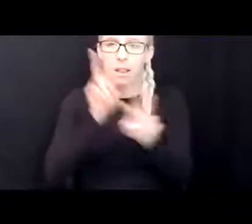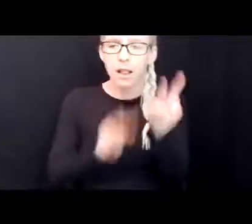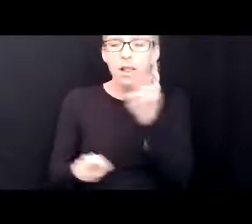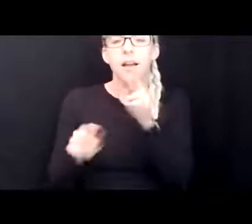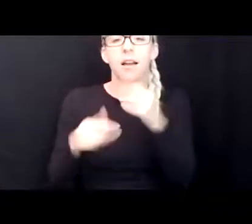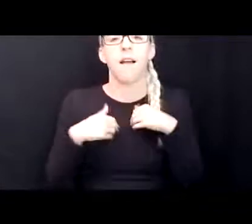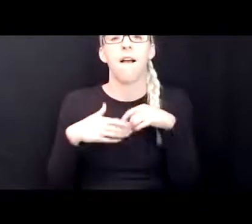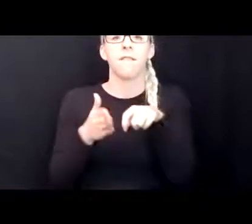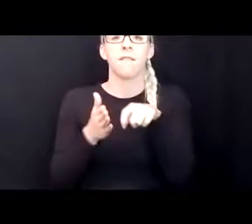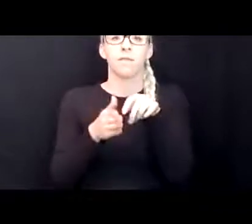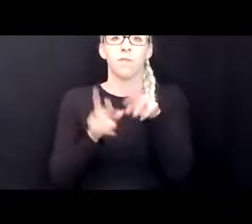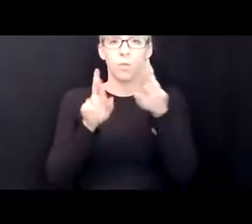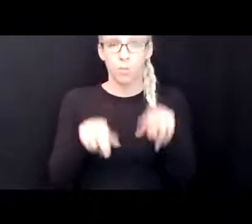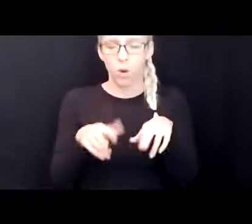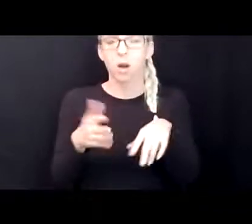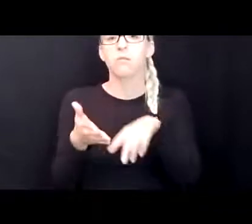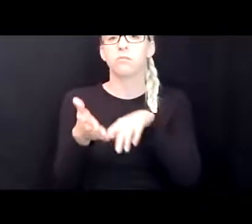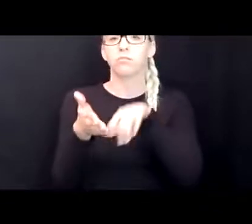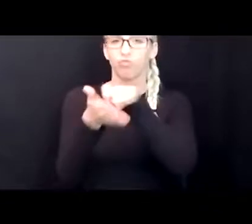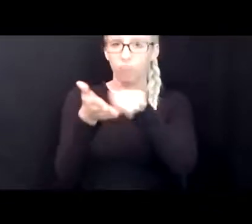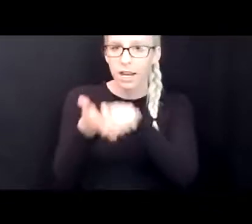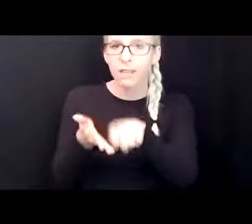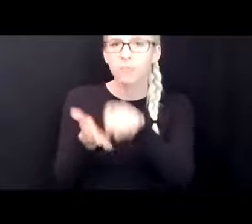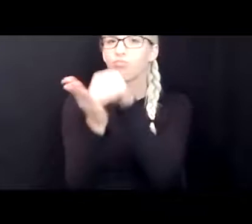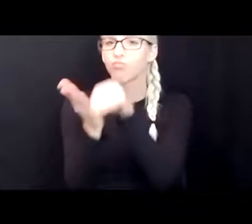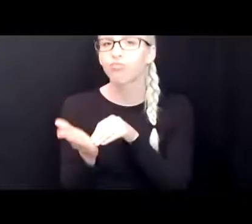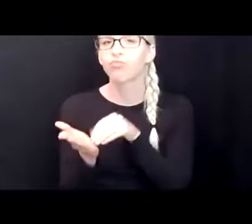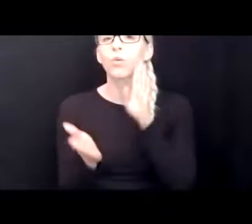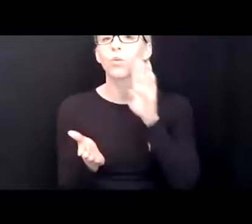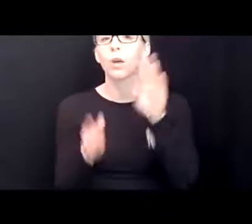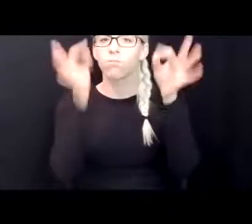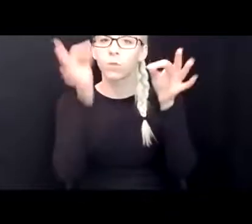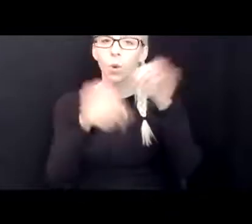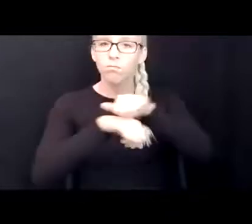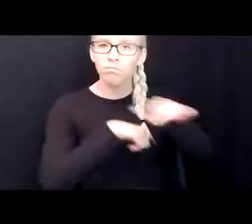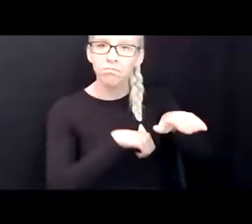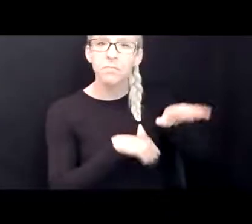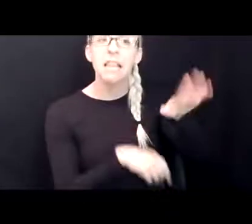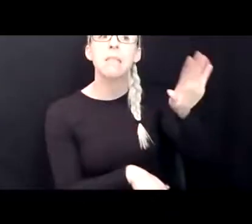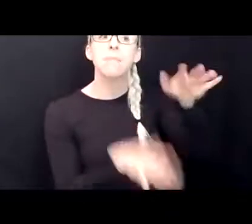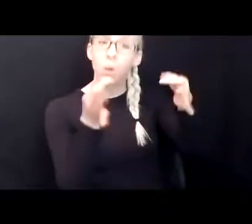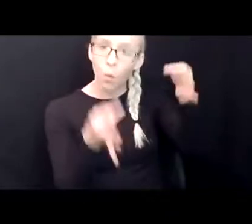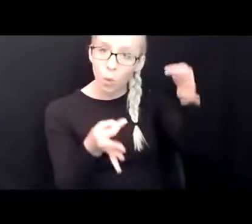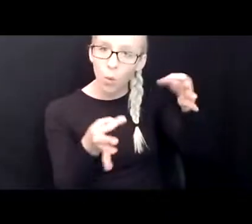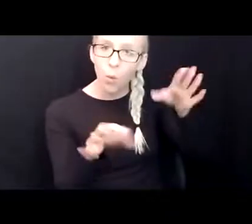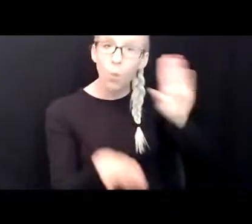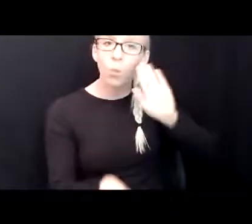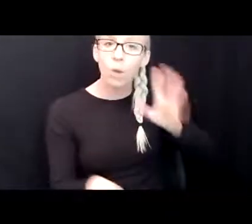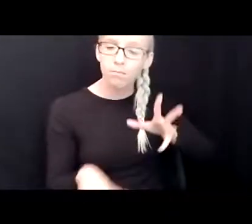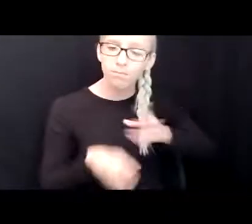with the court. And that is some of the primary evidence that the court is going to then take as to whether or not this person